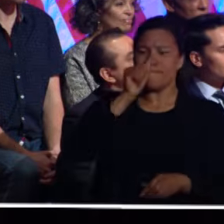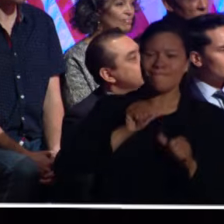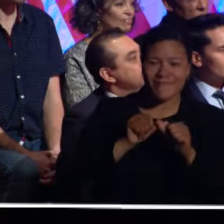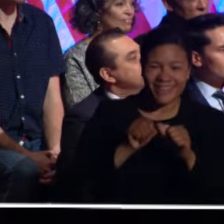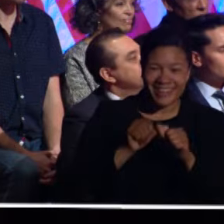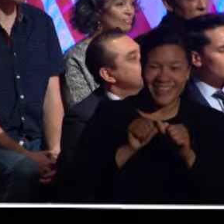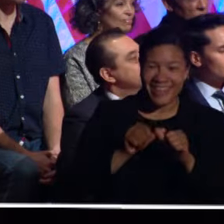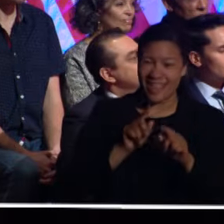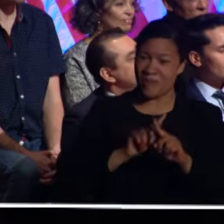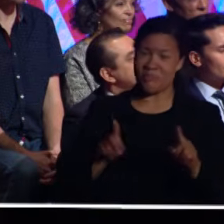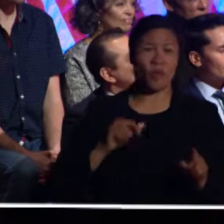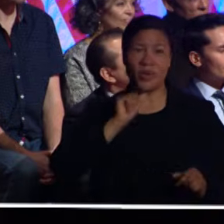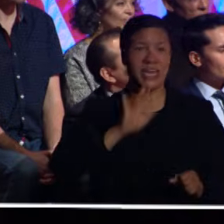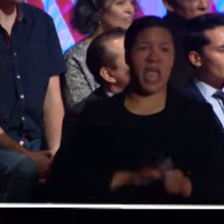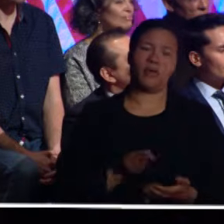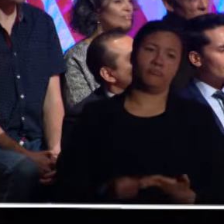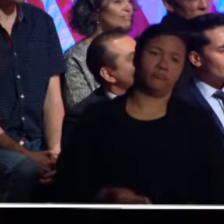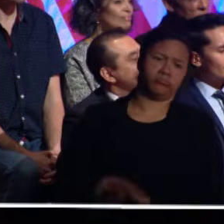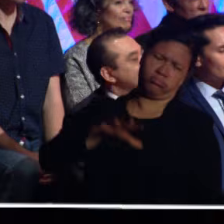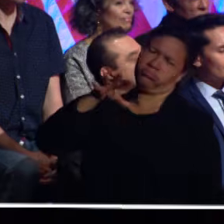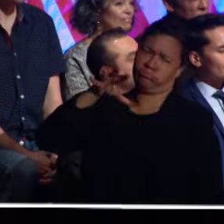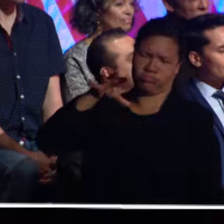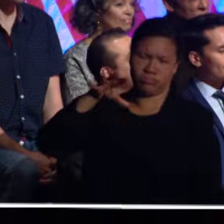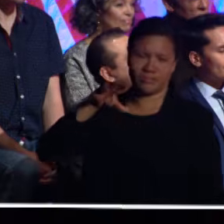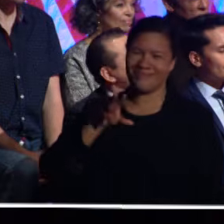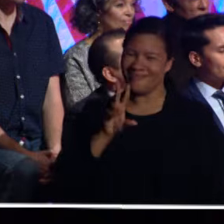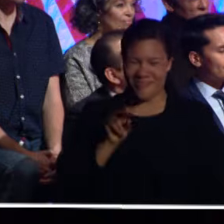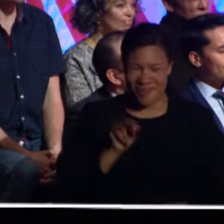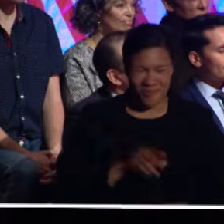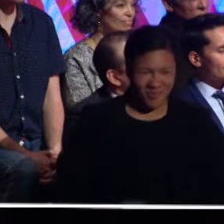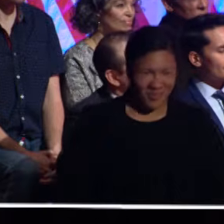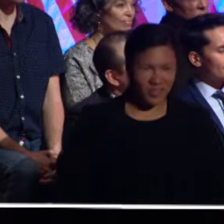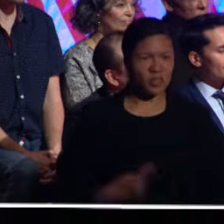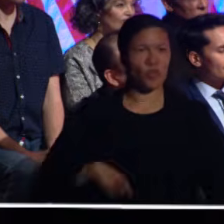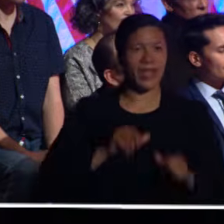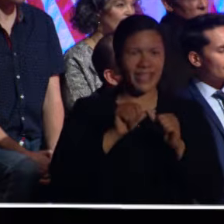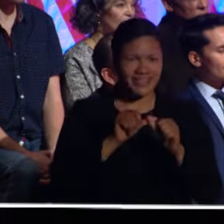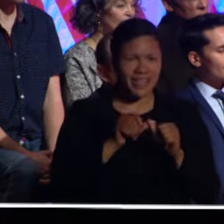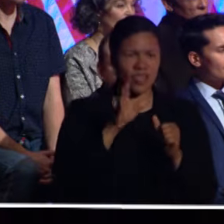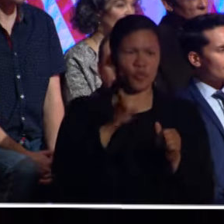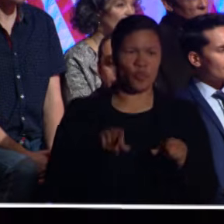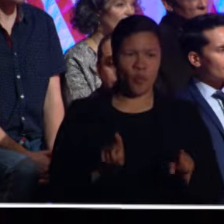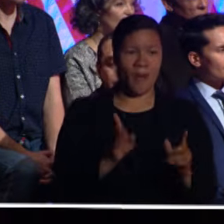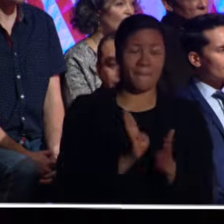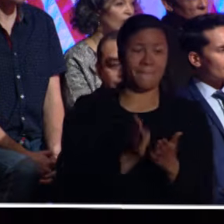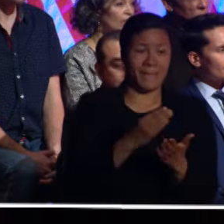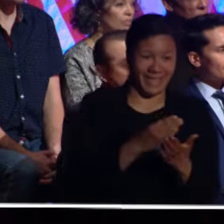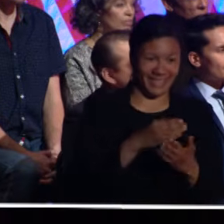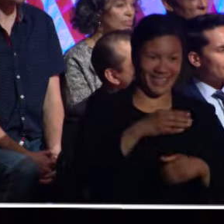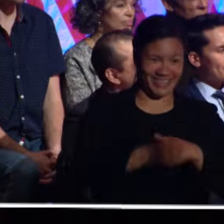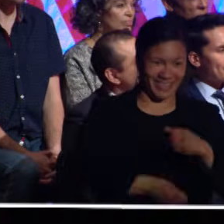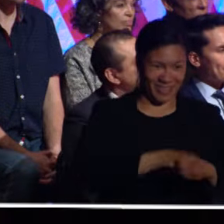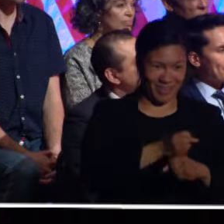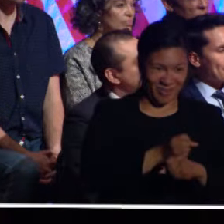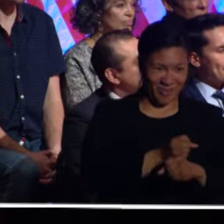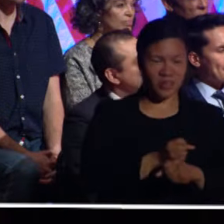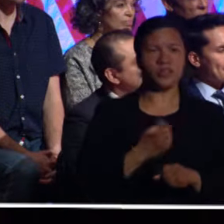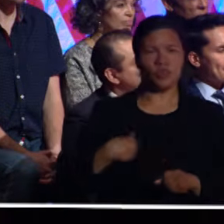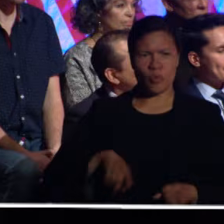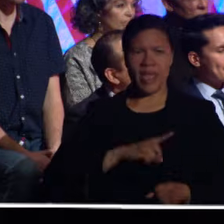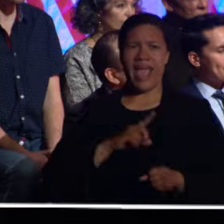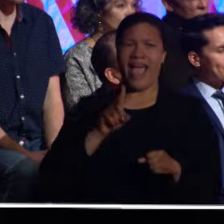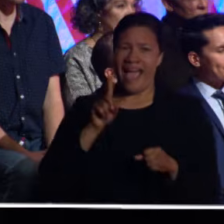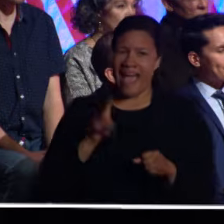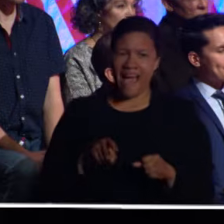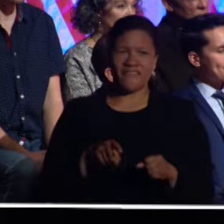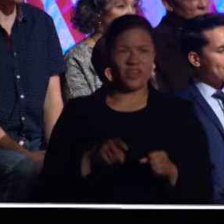not financially tsunami-proof. And as we continue through budget season, we must resist the temptation